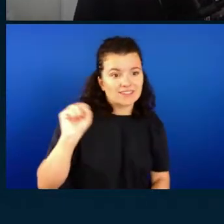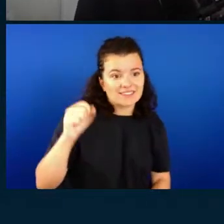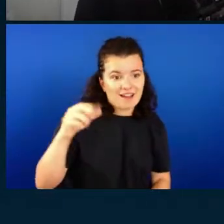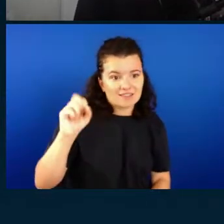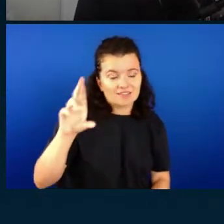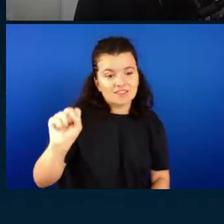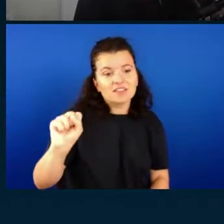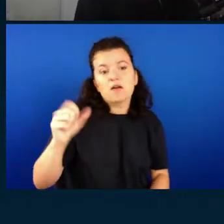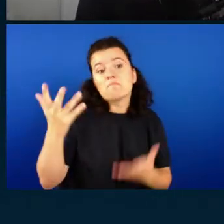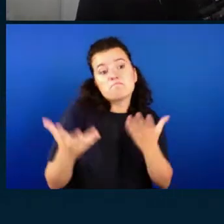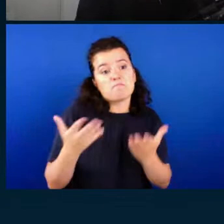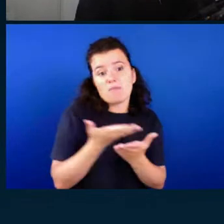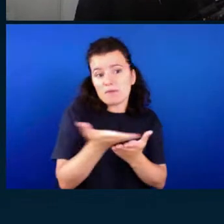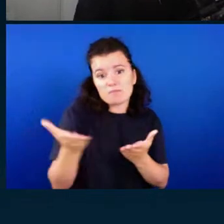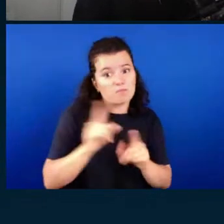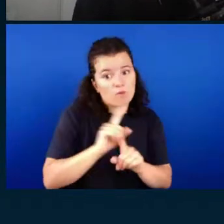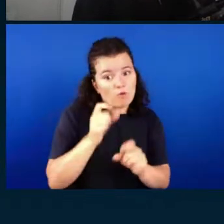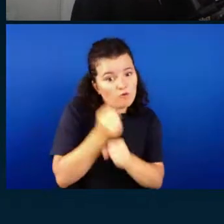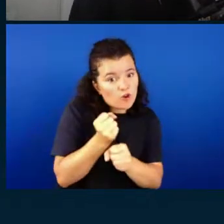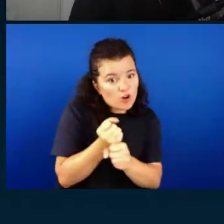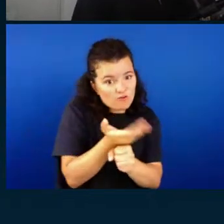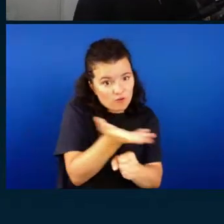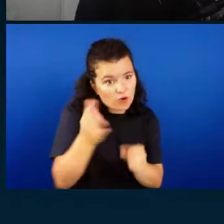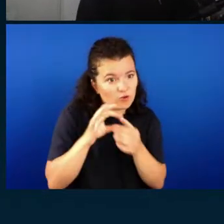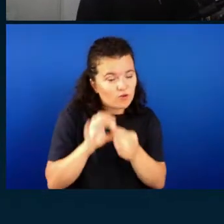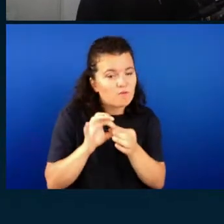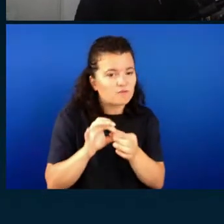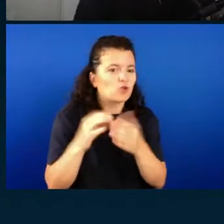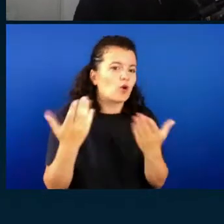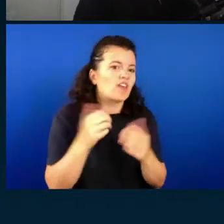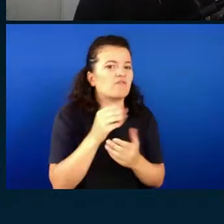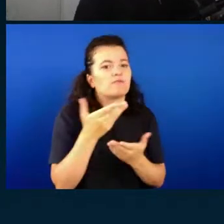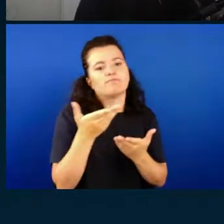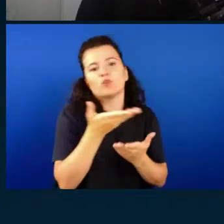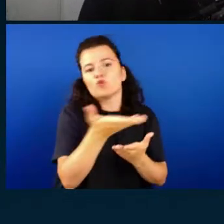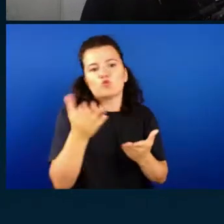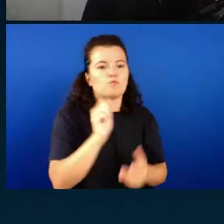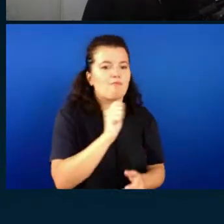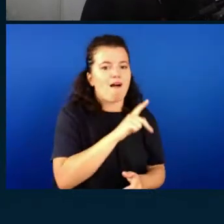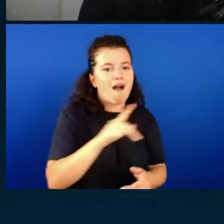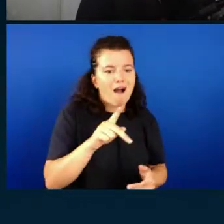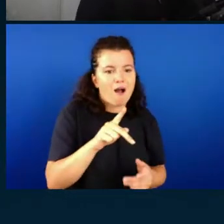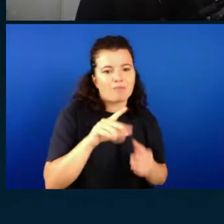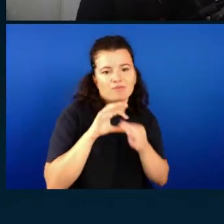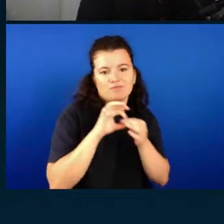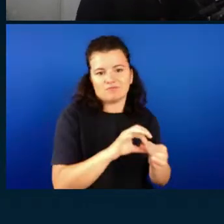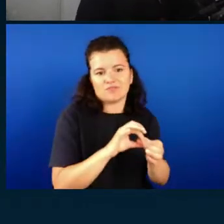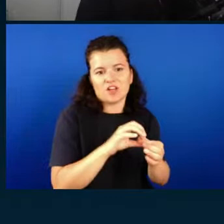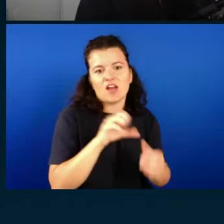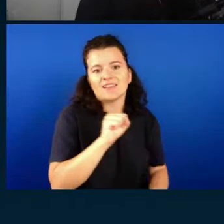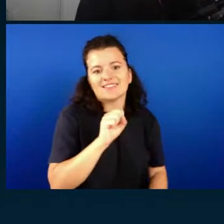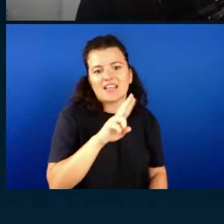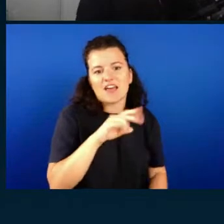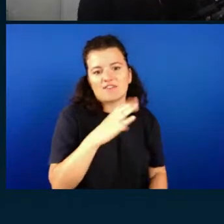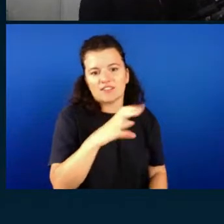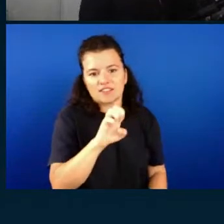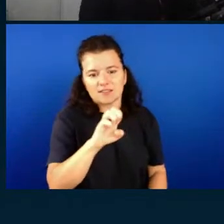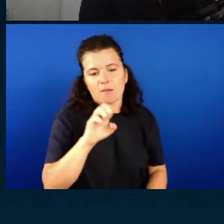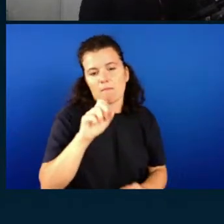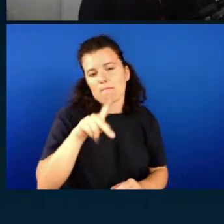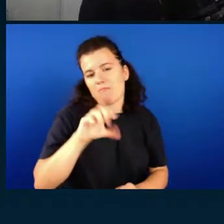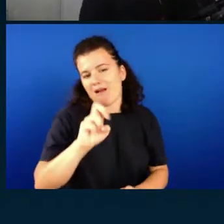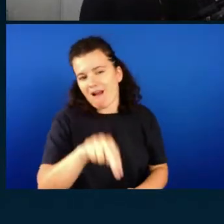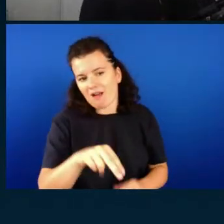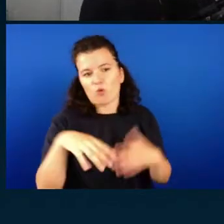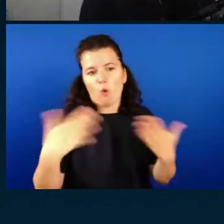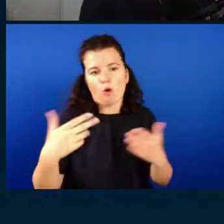web-based function app that needs to respond immediately. And at that time, you can choose a premium plan or an app service plan, where the app service